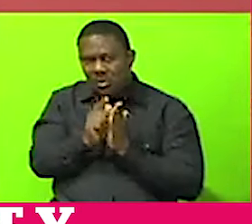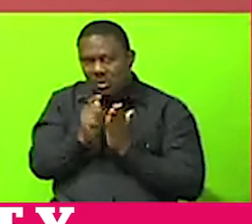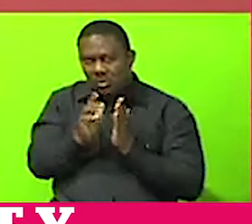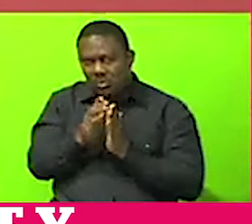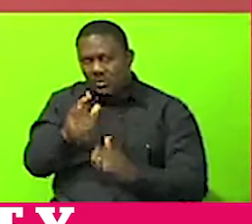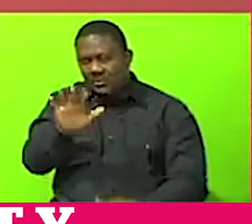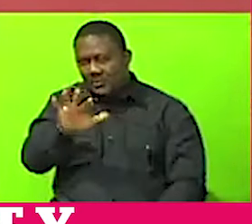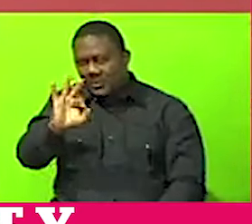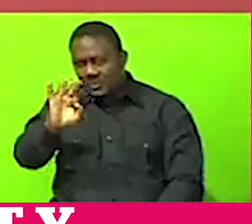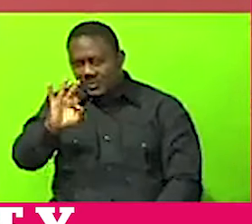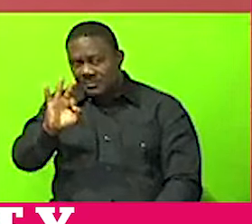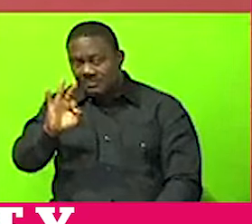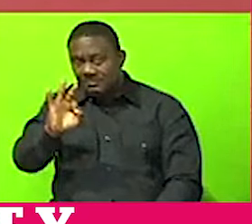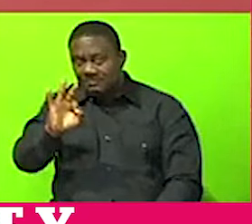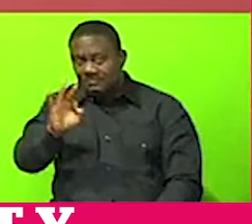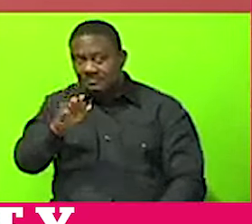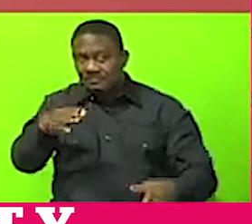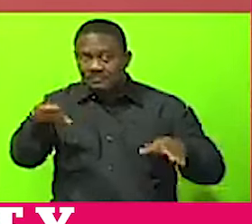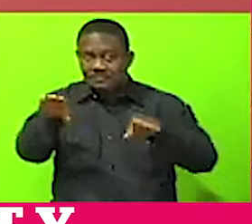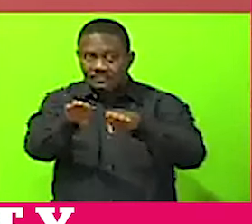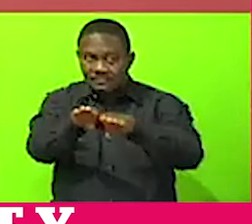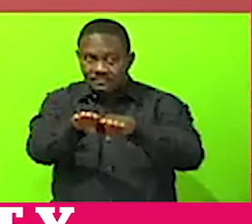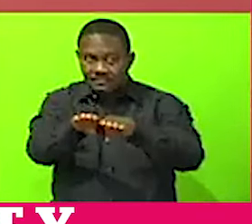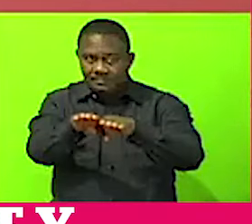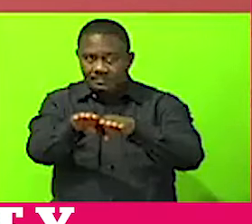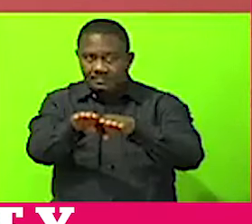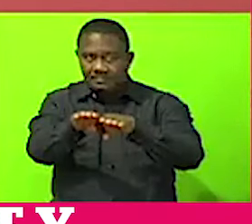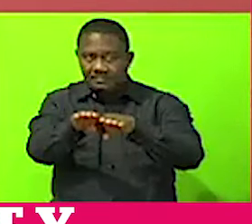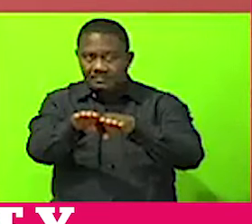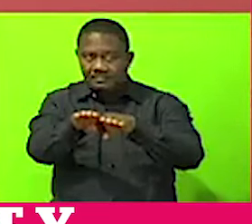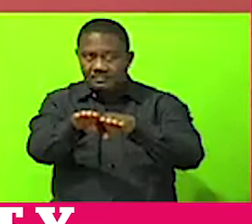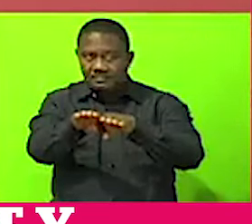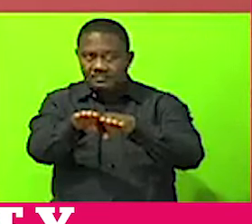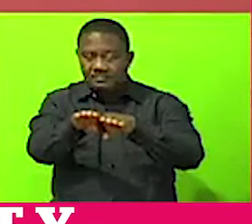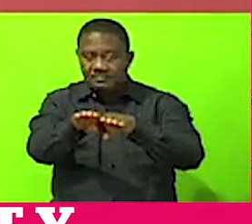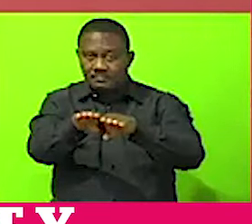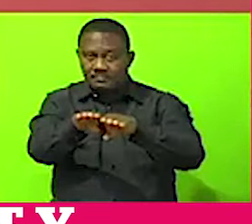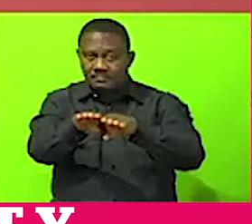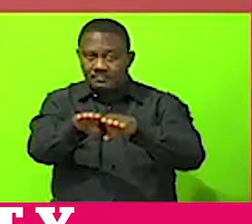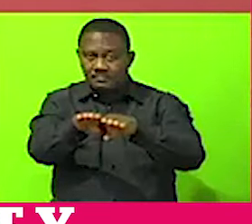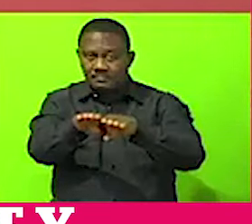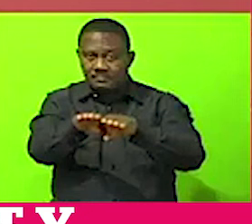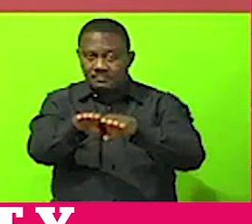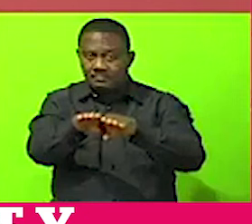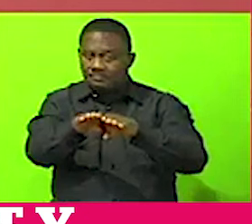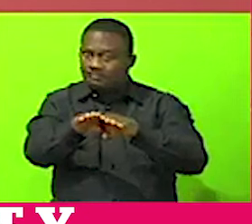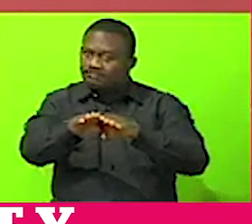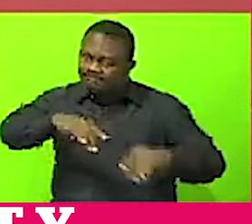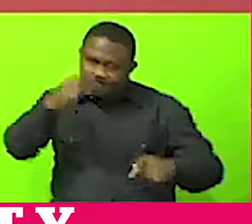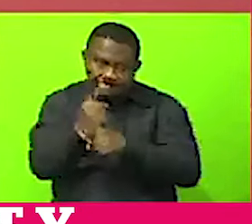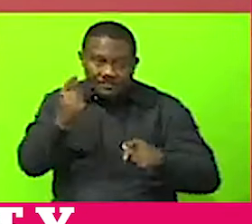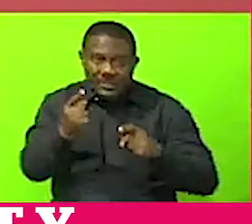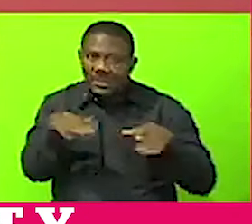59 adjin the house indefinitely that is C